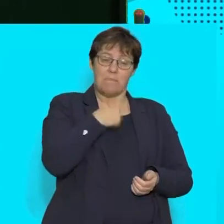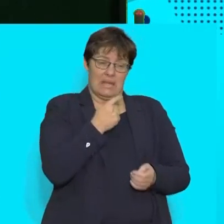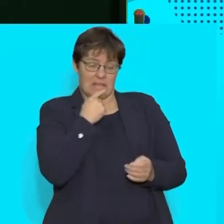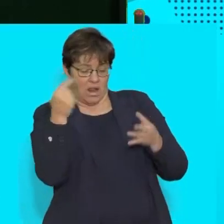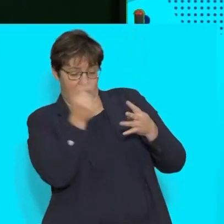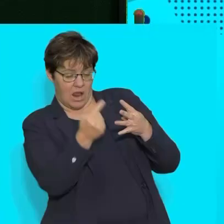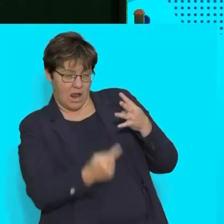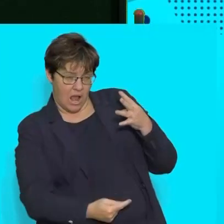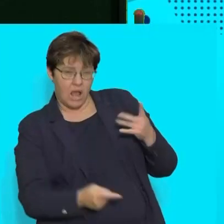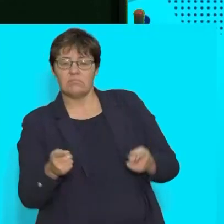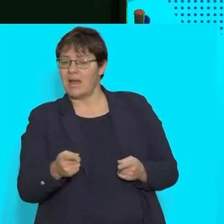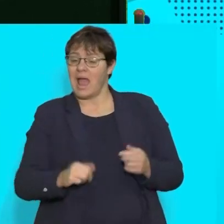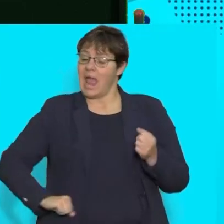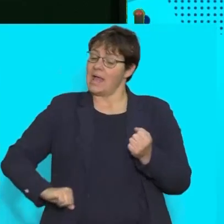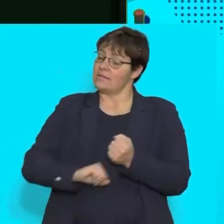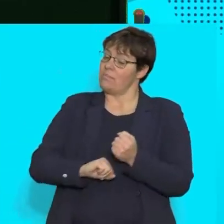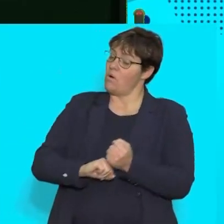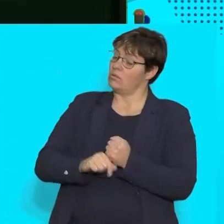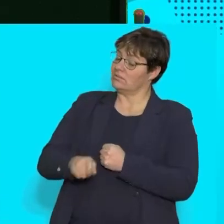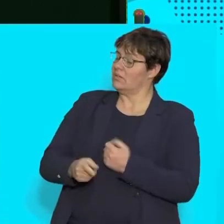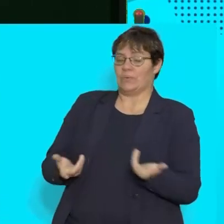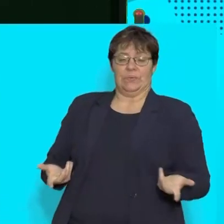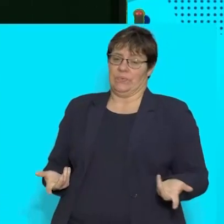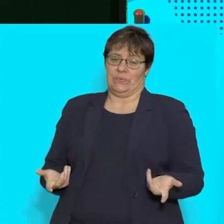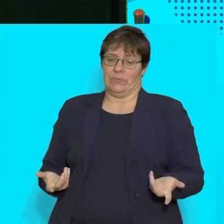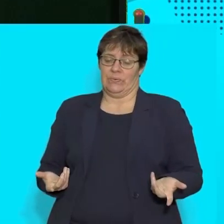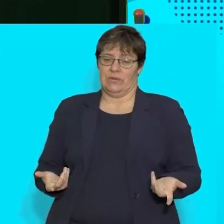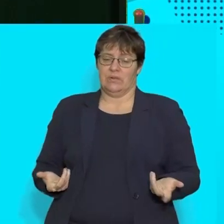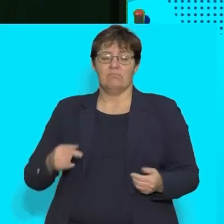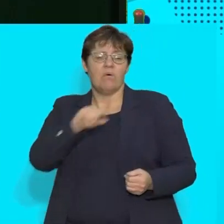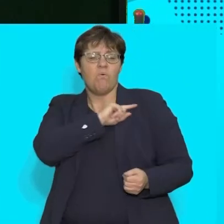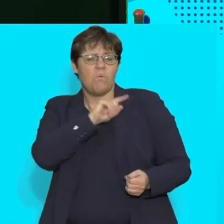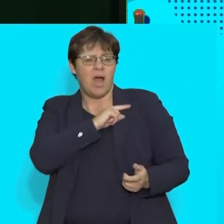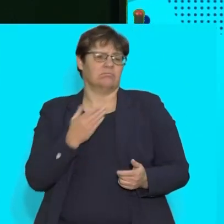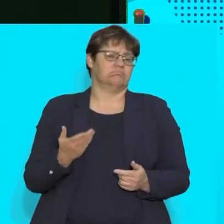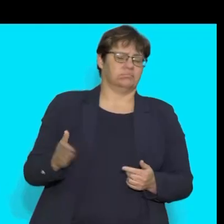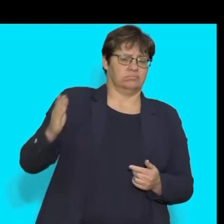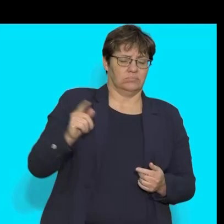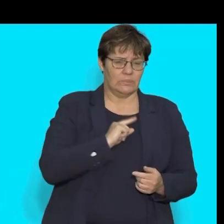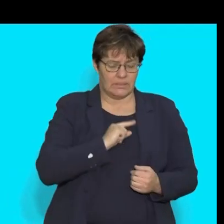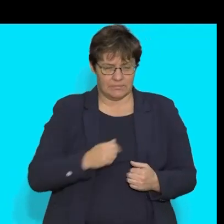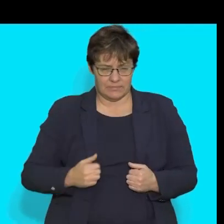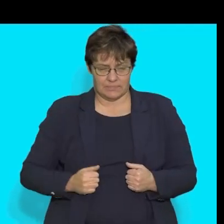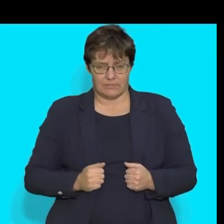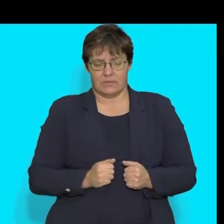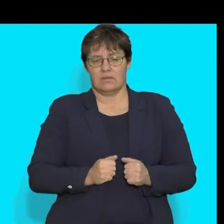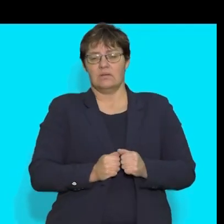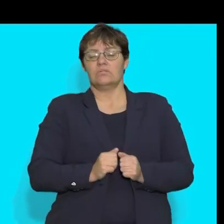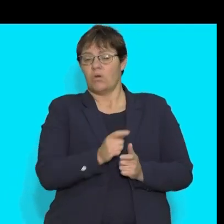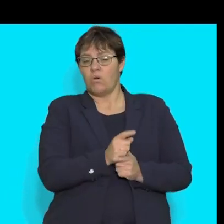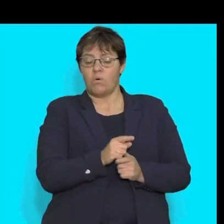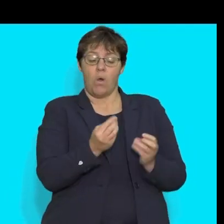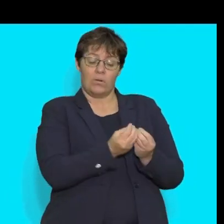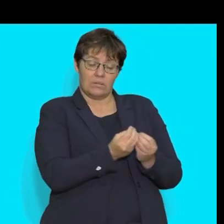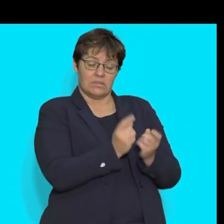he hypothesized. And so we need to unpack why is it that it is rejected. So organisms do not